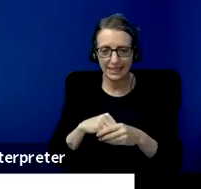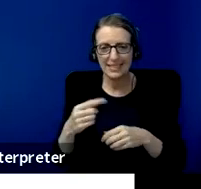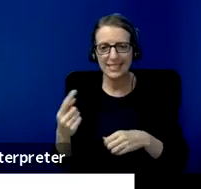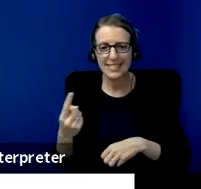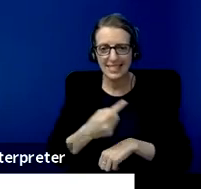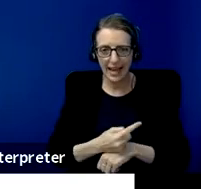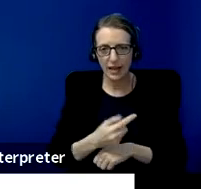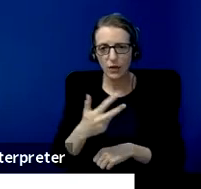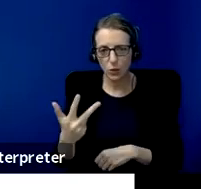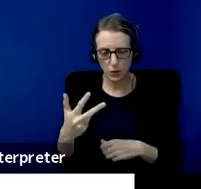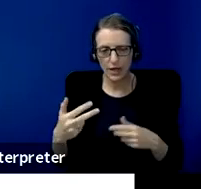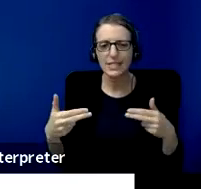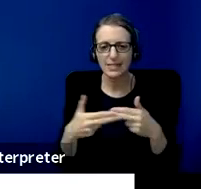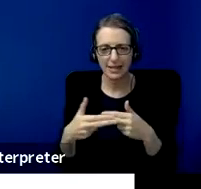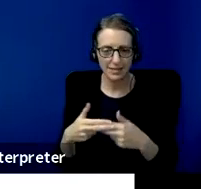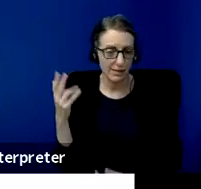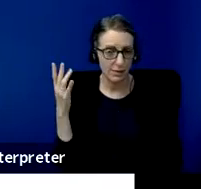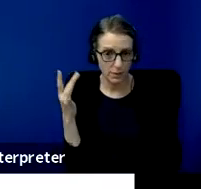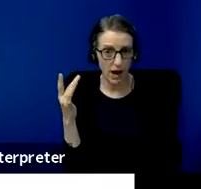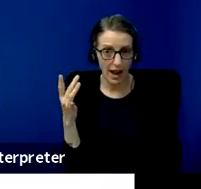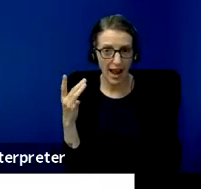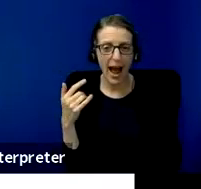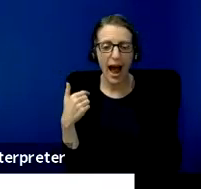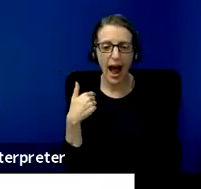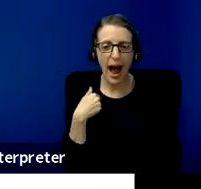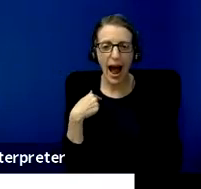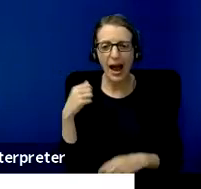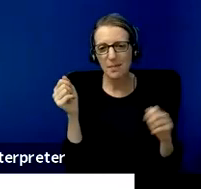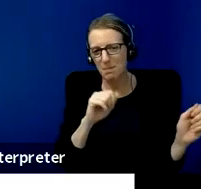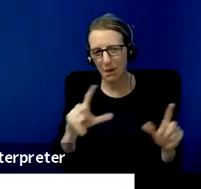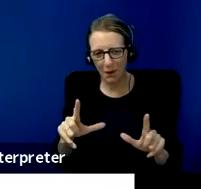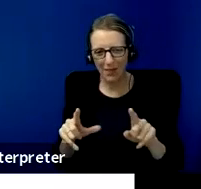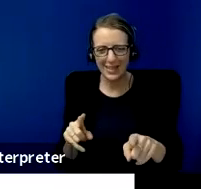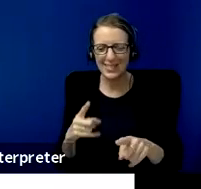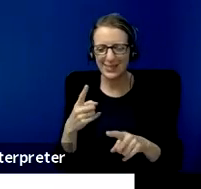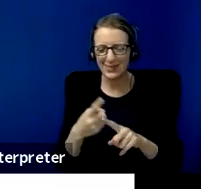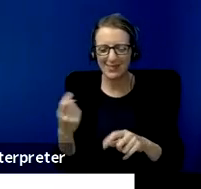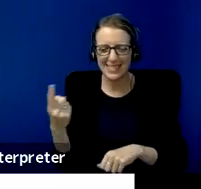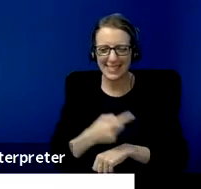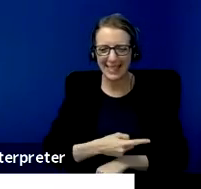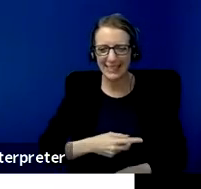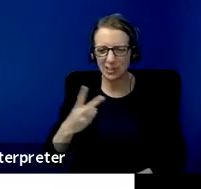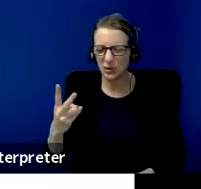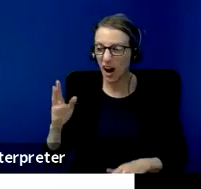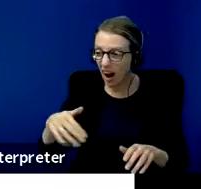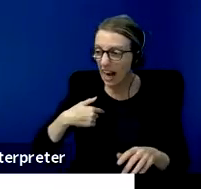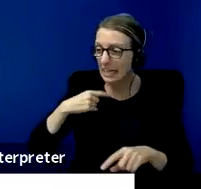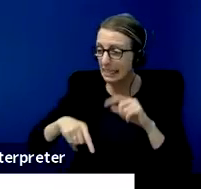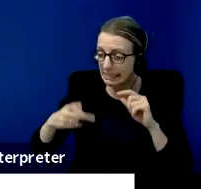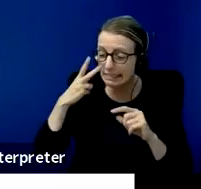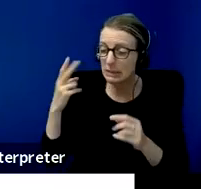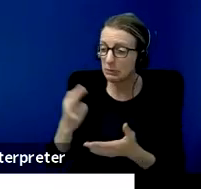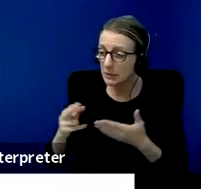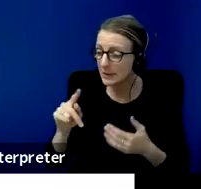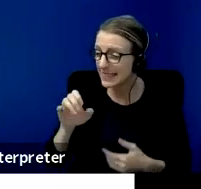deck. And that is because I pulled this slide from day 2. So if you're panicked that you're not seeing the resources tab,